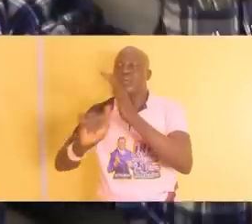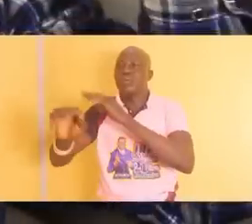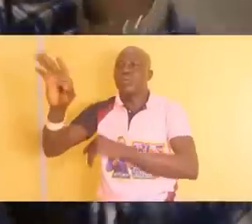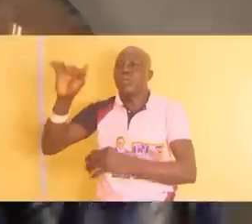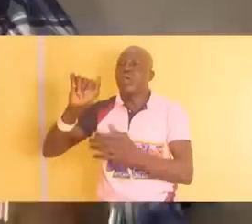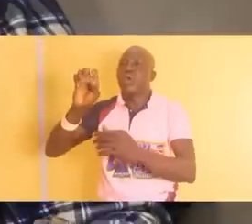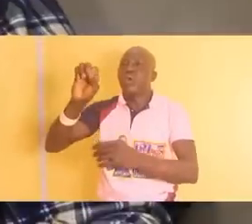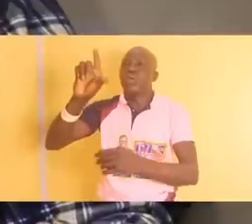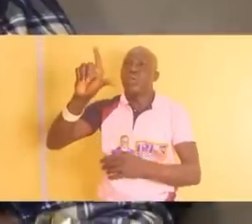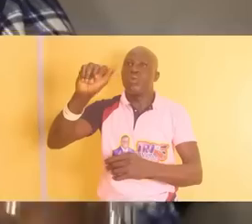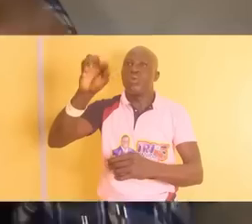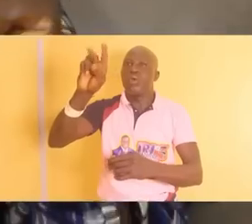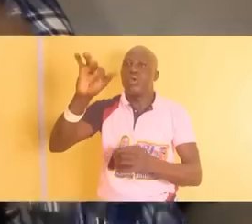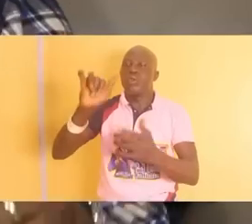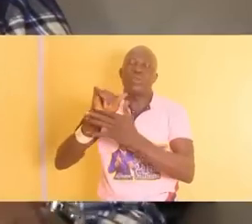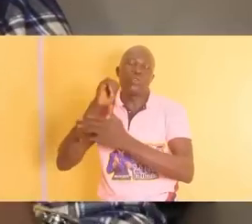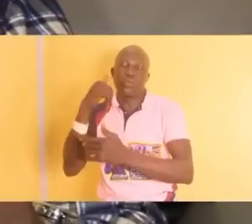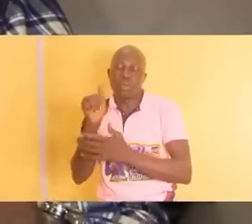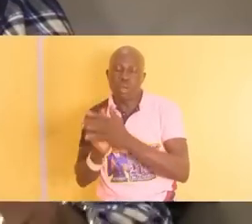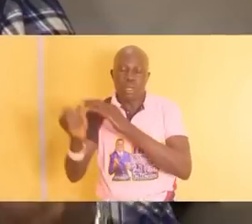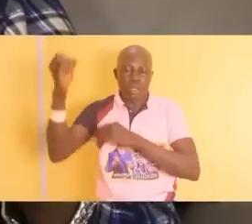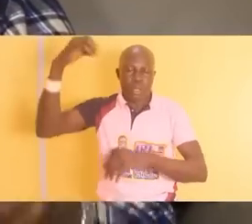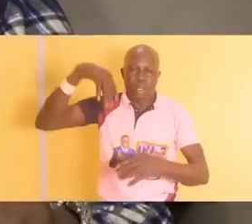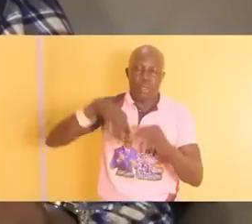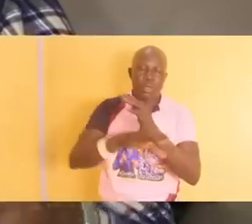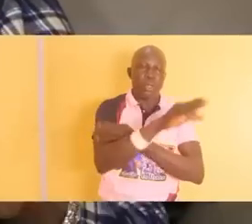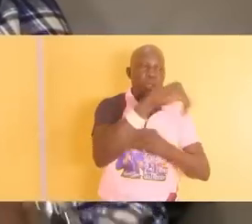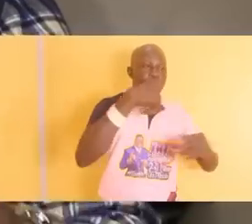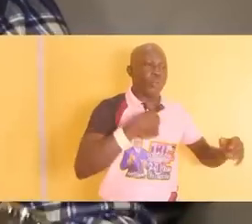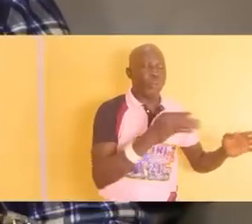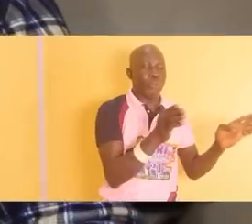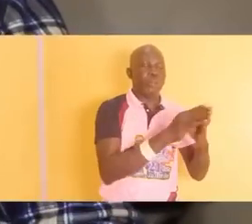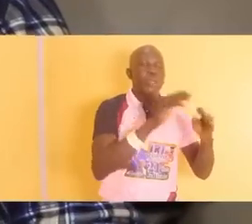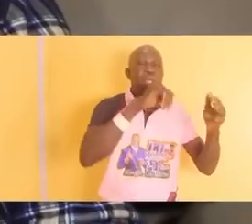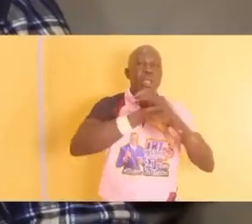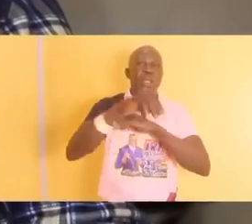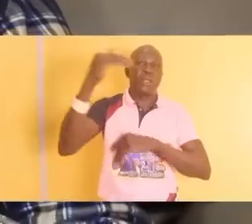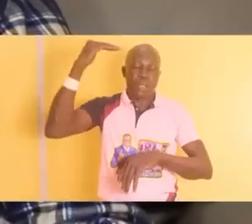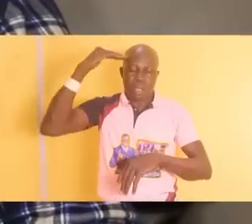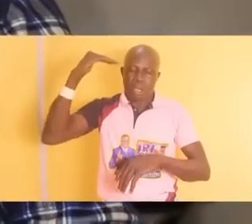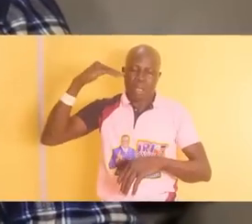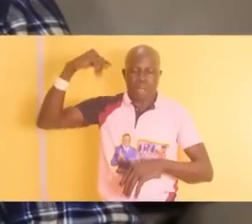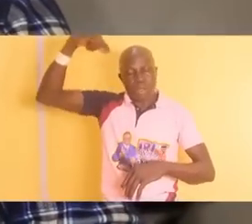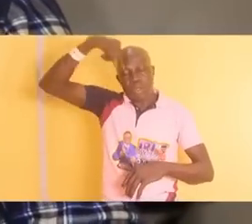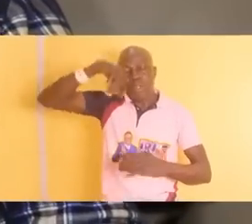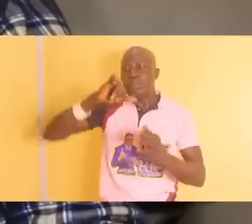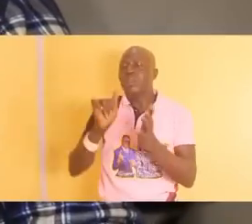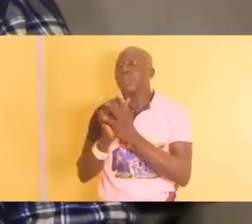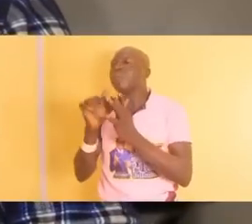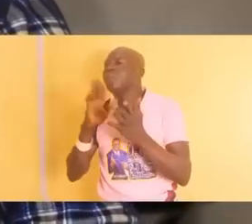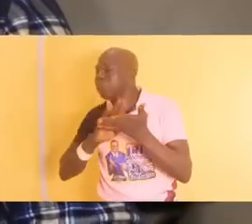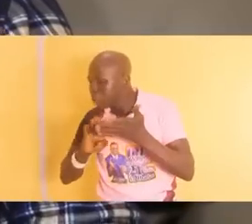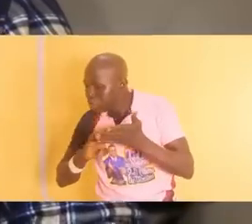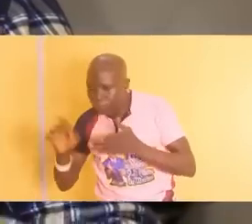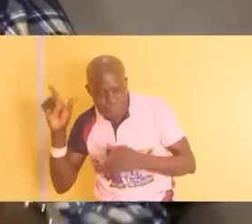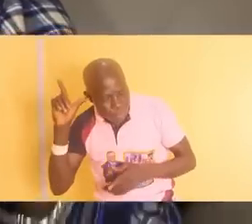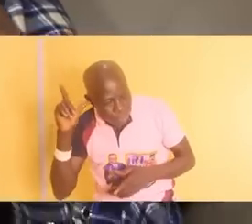p.m. Tomorrow, by grace of God, we'll meet at the headquarters. Listen to me, sir.